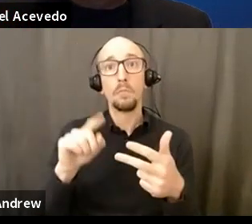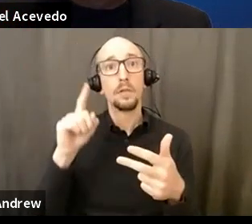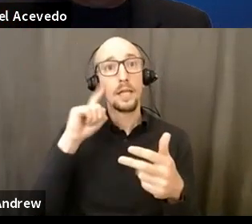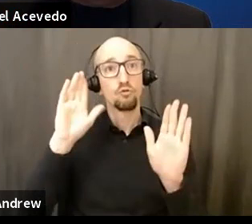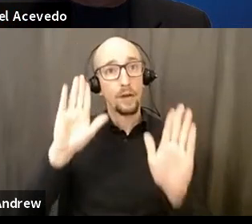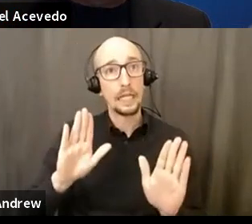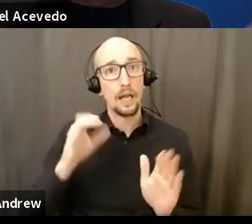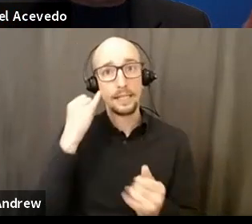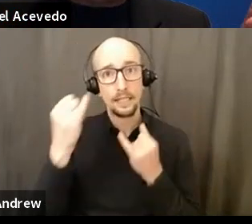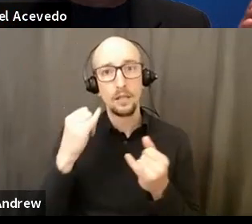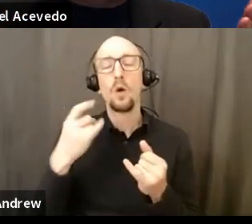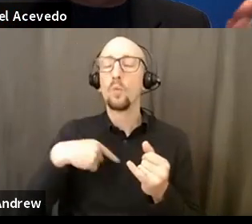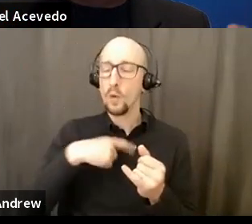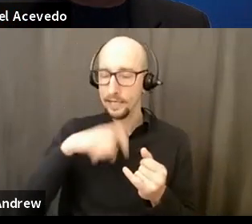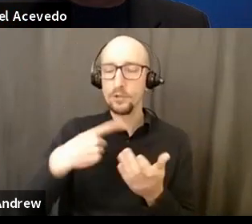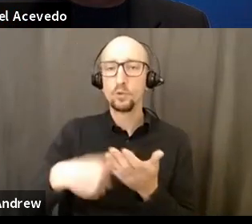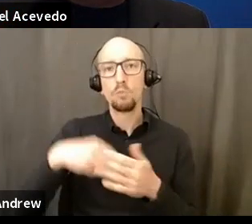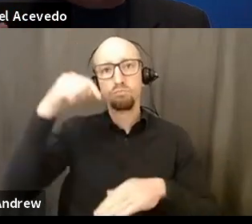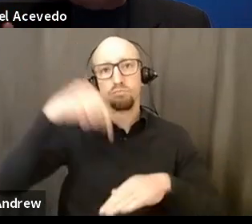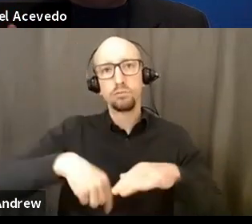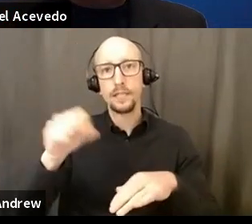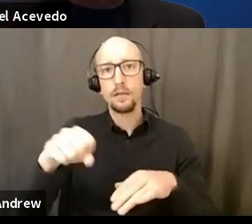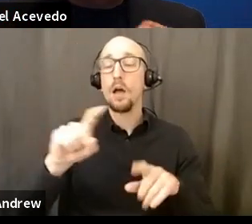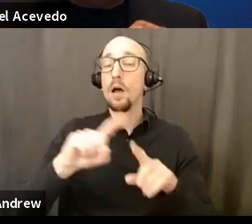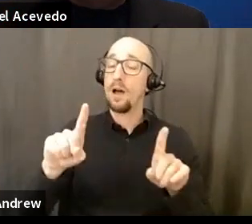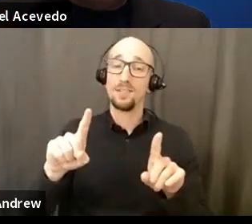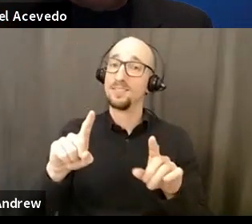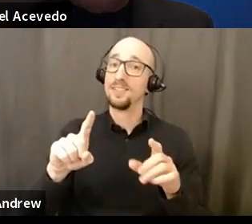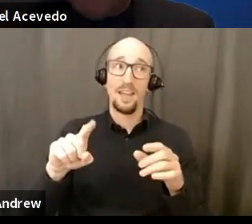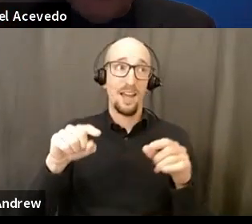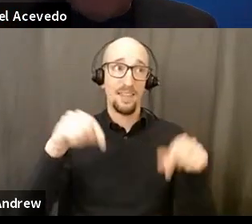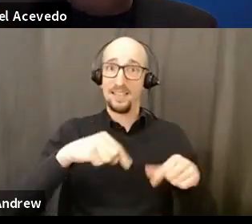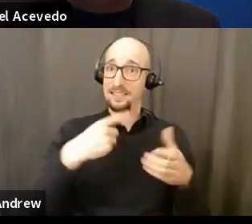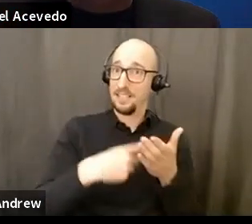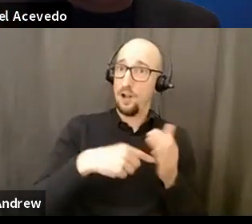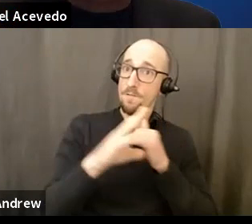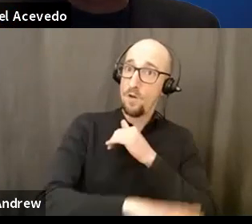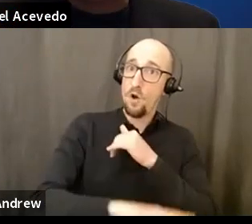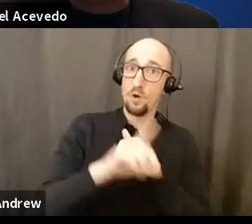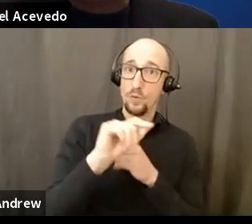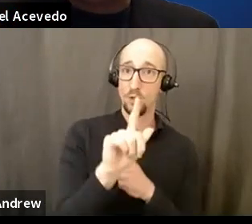these, but I strongly suggest, urge,